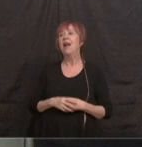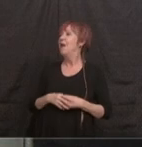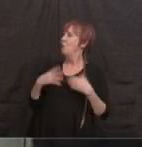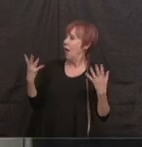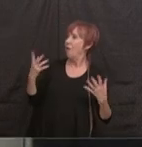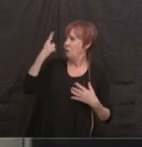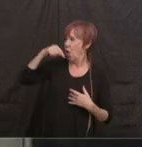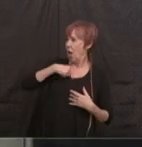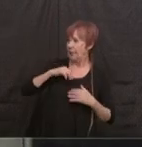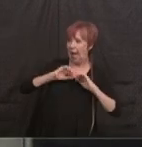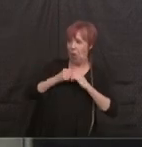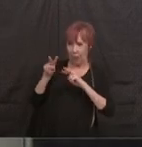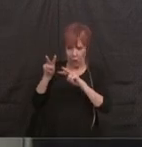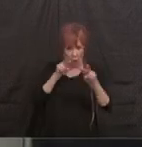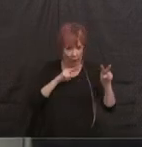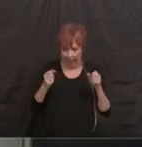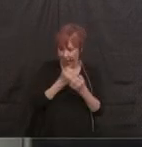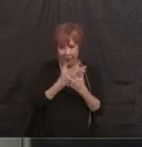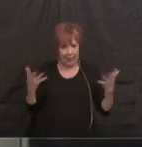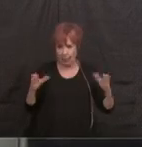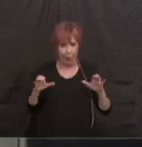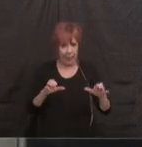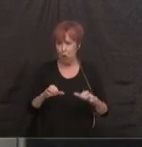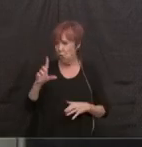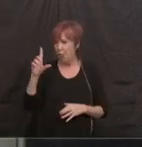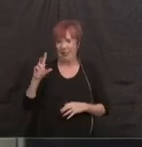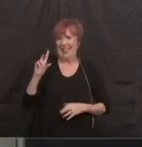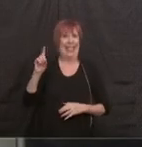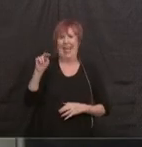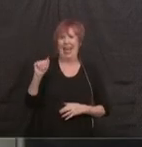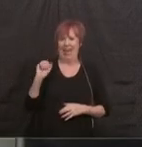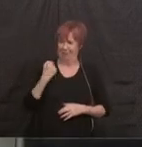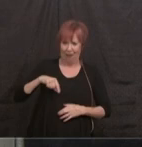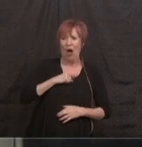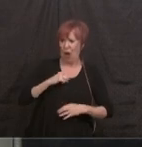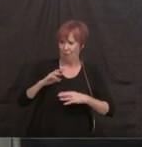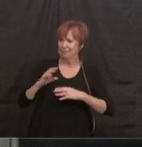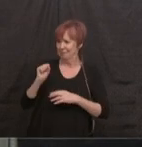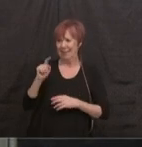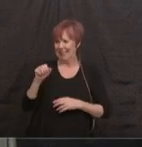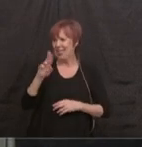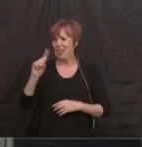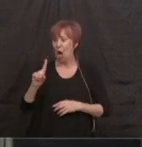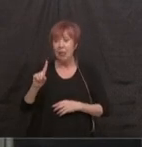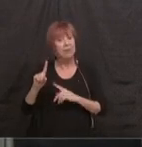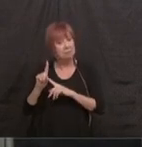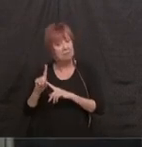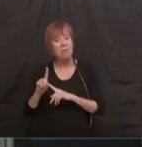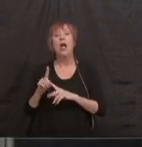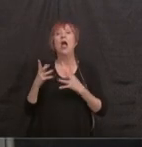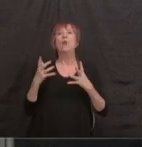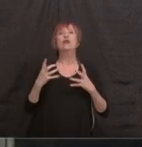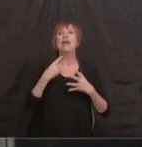at everything we do in the DNA of STARZ and STARZ Play internationally is really making sure that